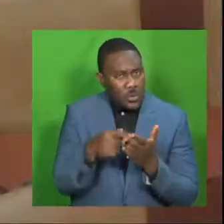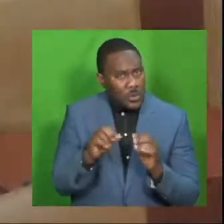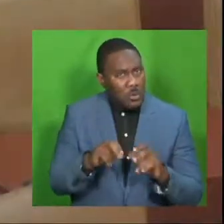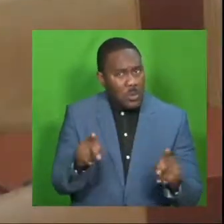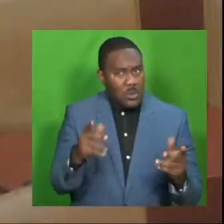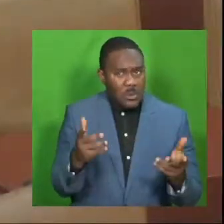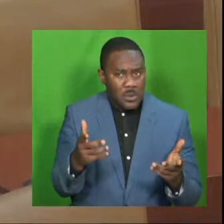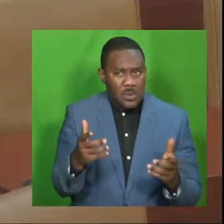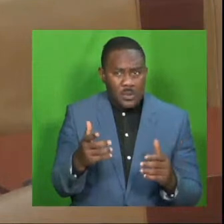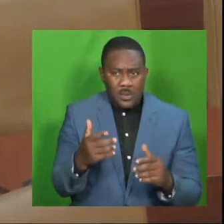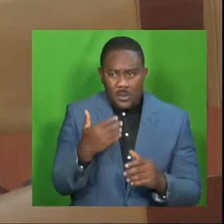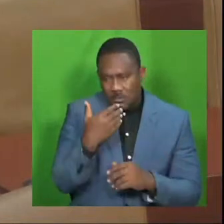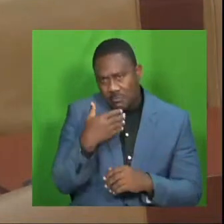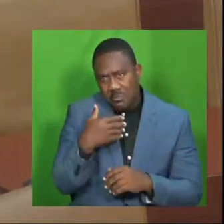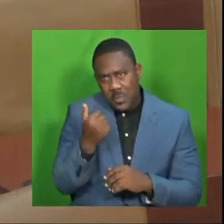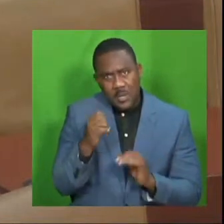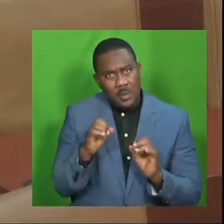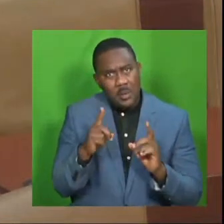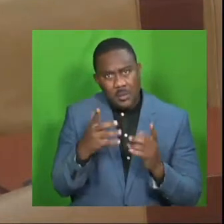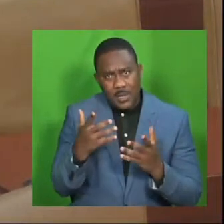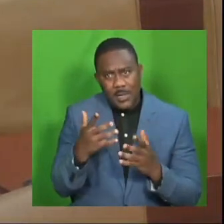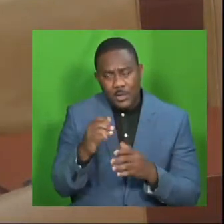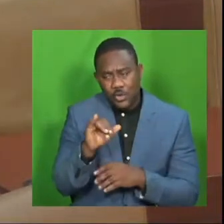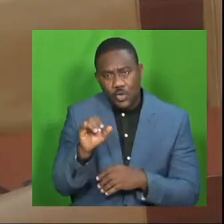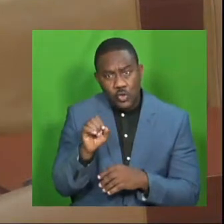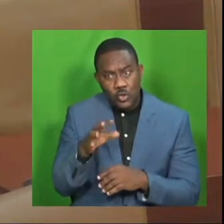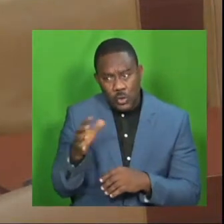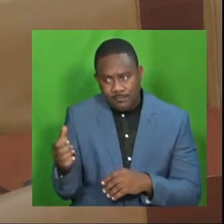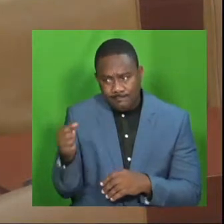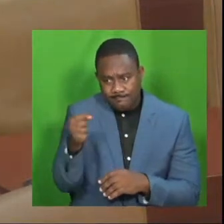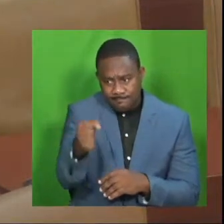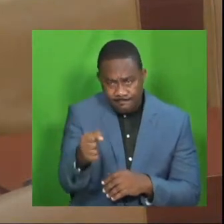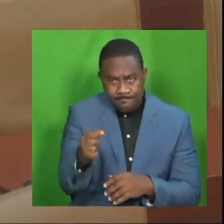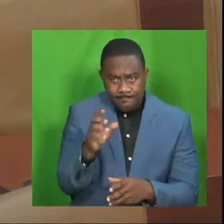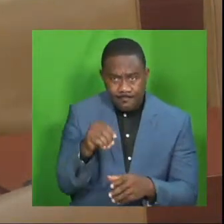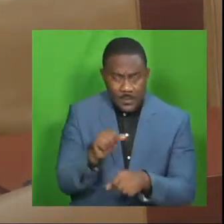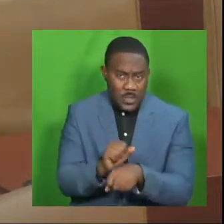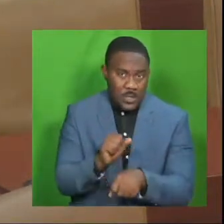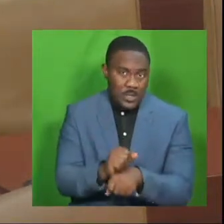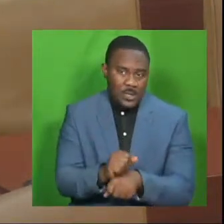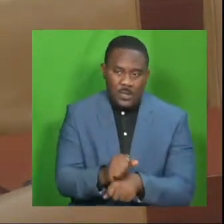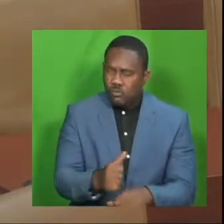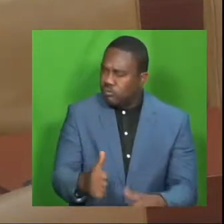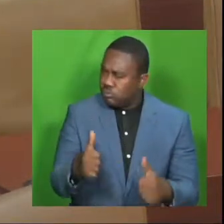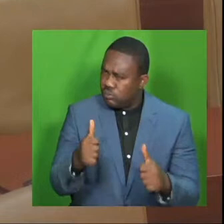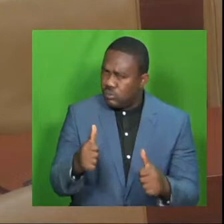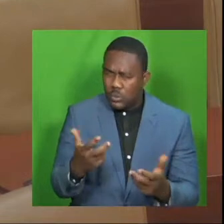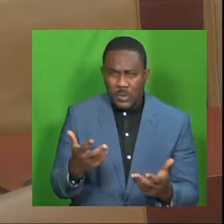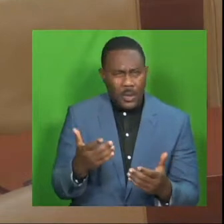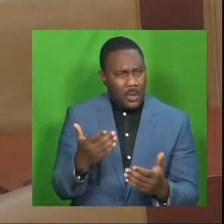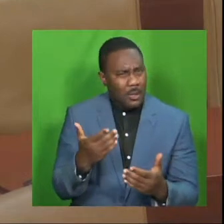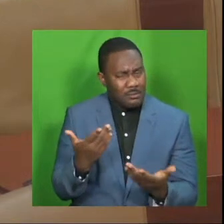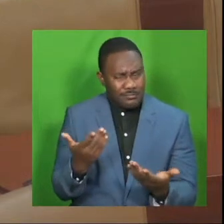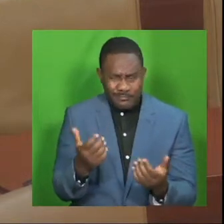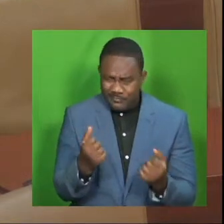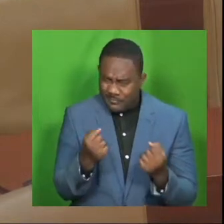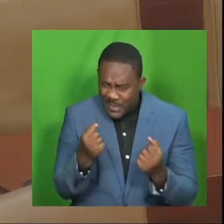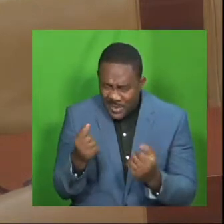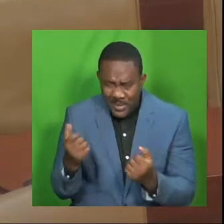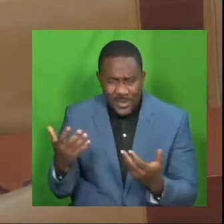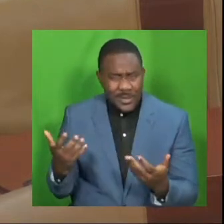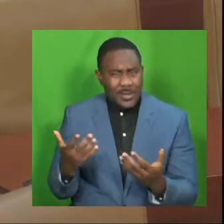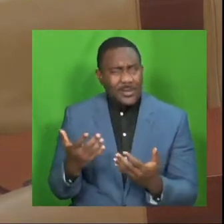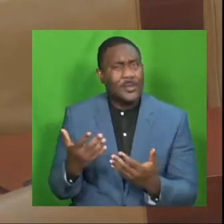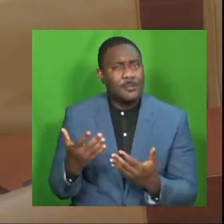best education and we get them jobs to do. They are very useful. There are things that they can do that